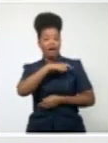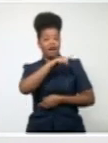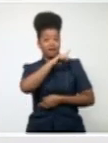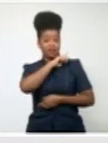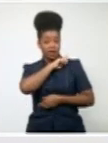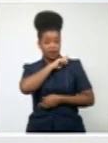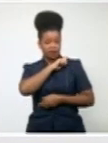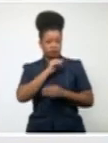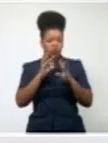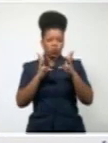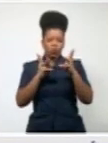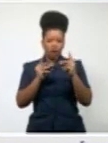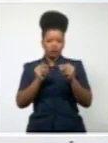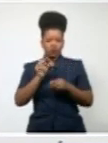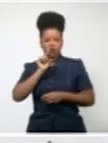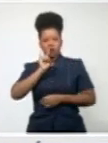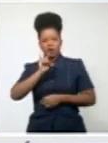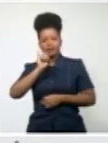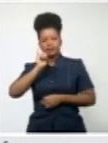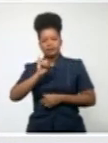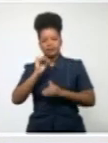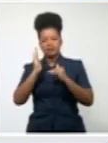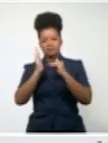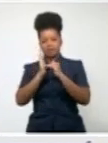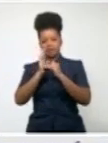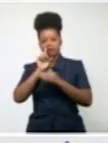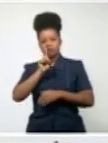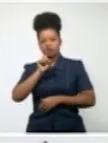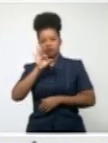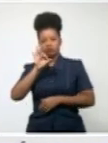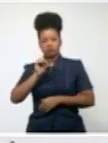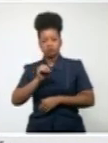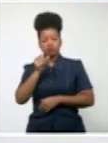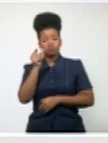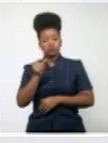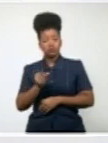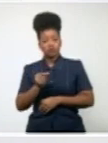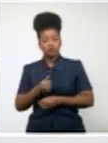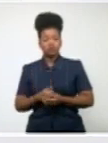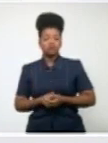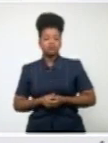5,555,708 confirmed cases. In a single day were diagnosed